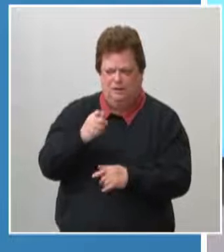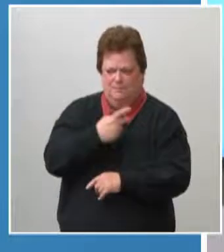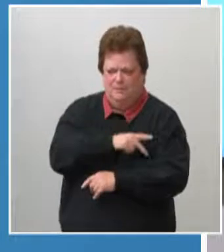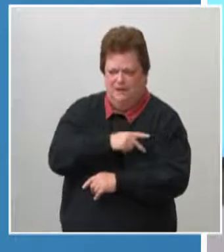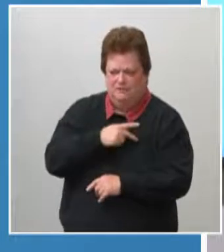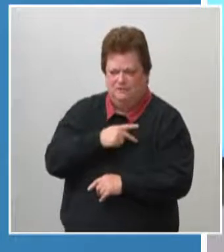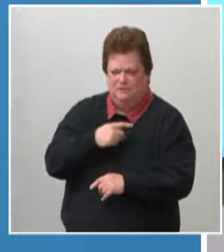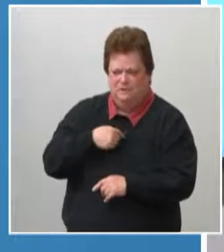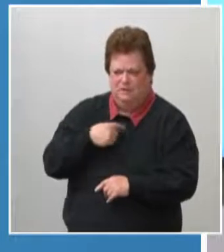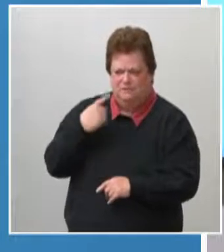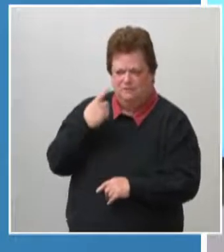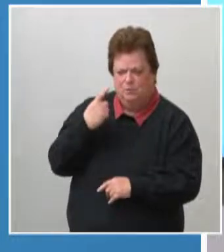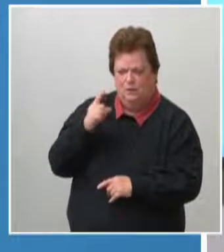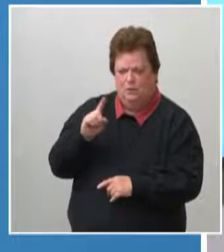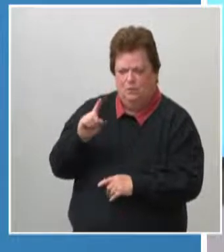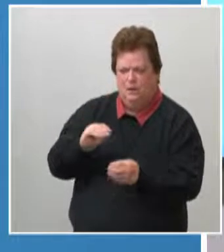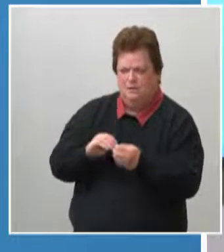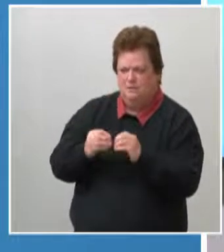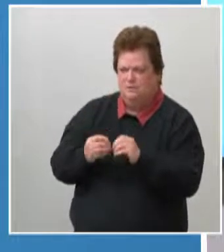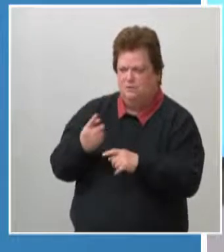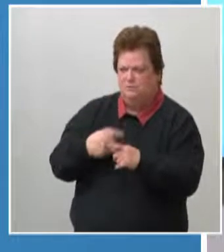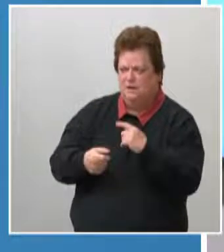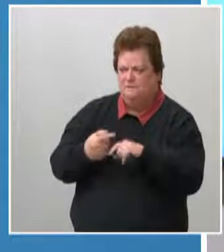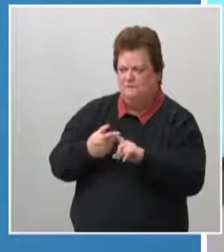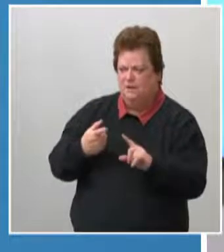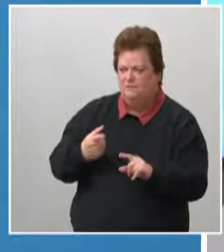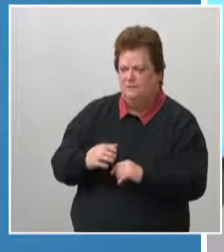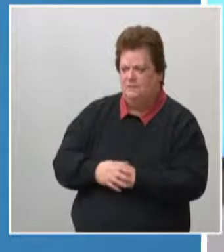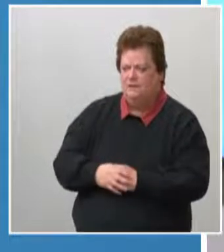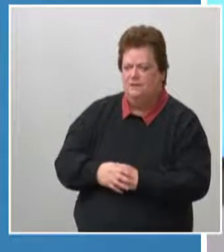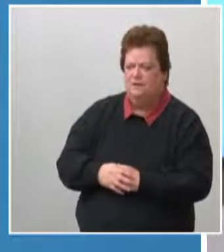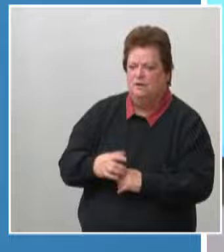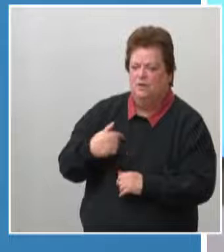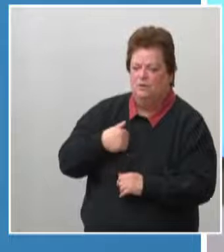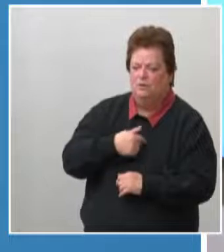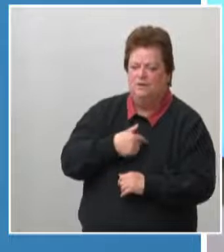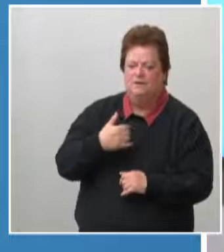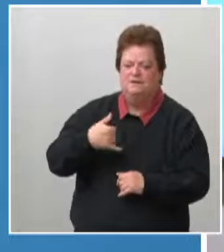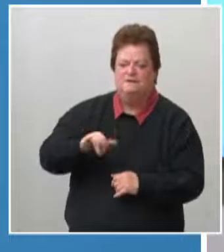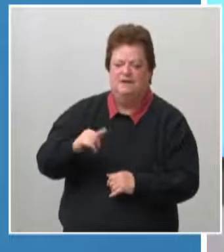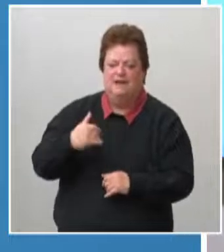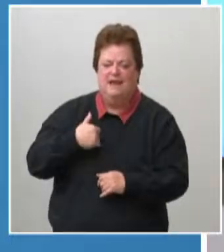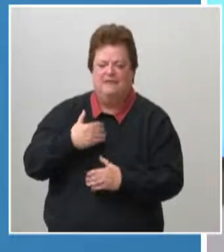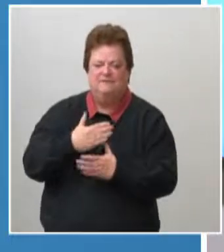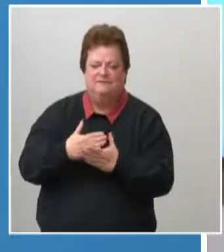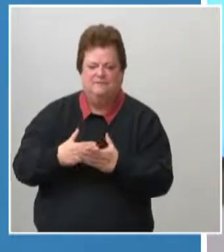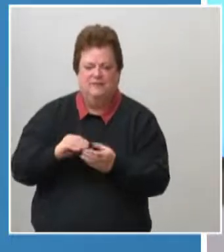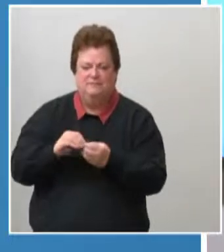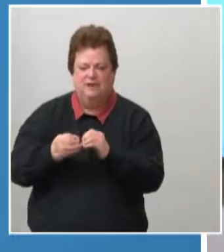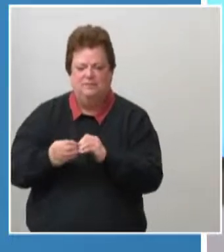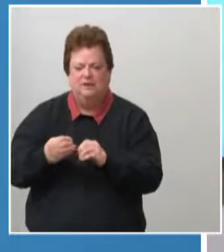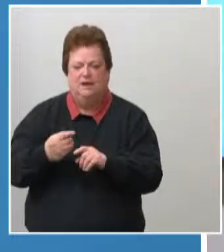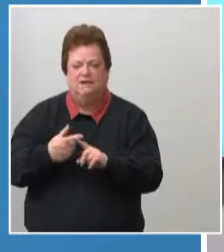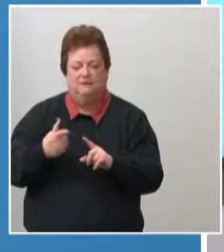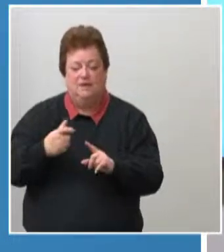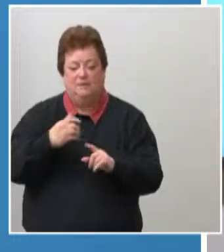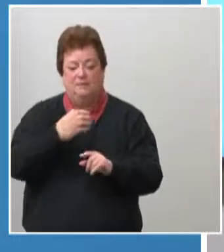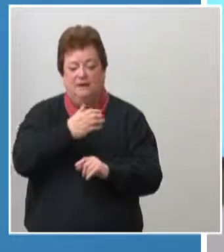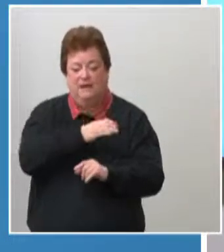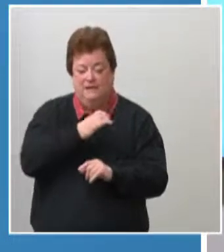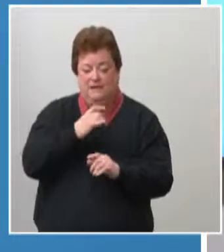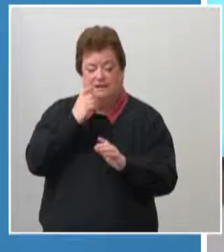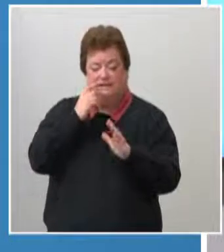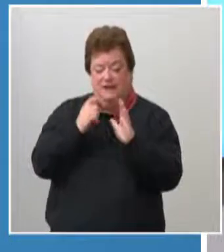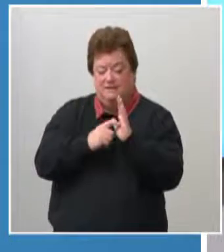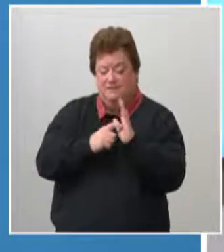where those numbers come from. We still have some that are clinically diagnosed and are